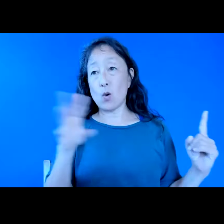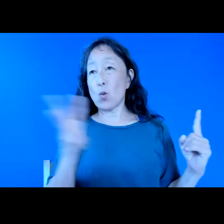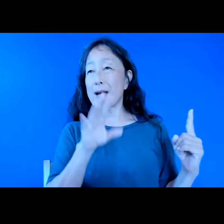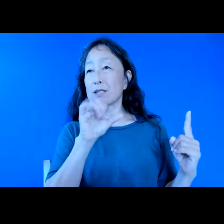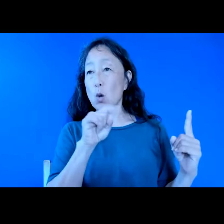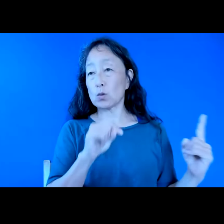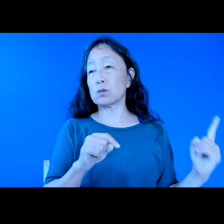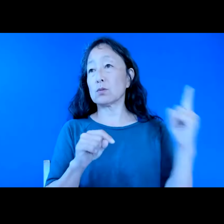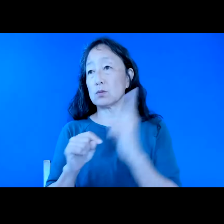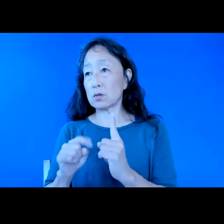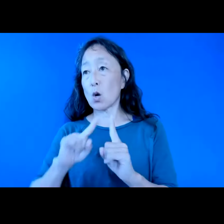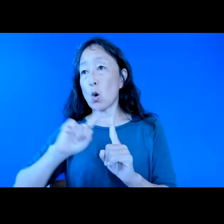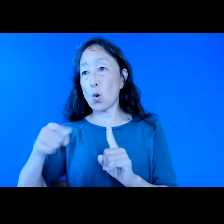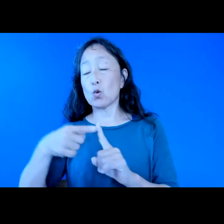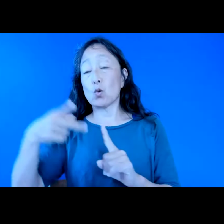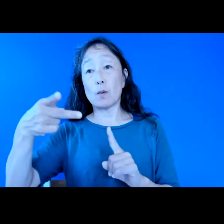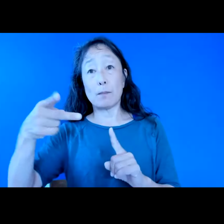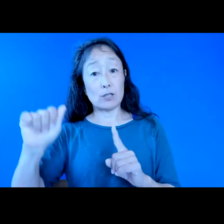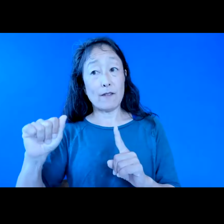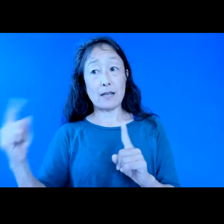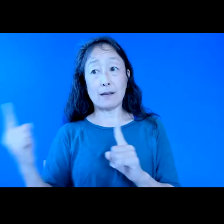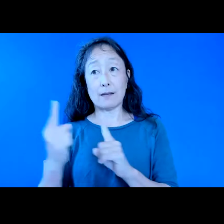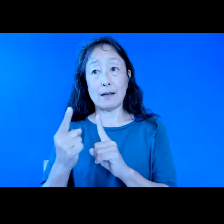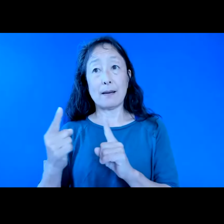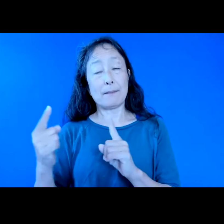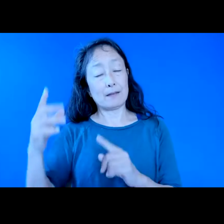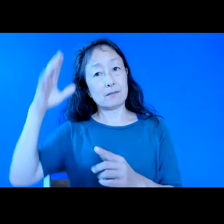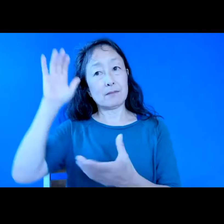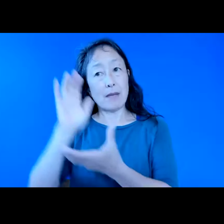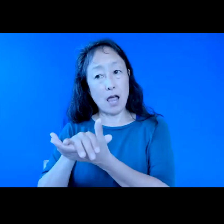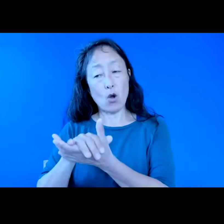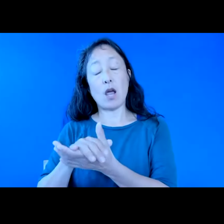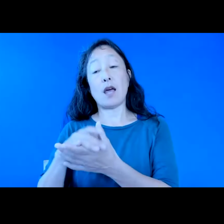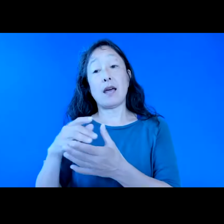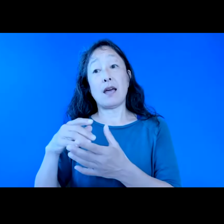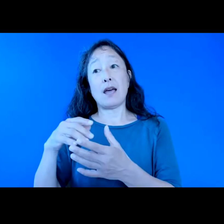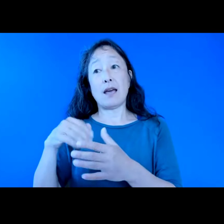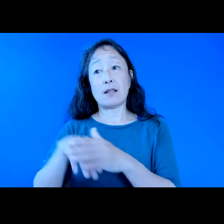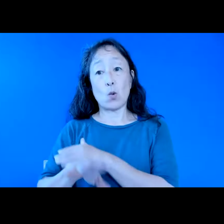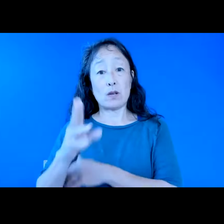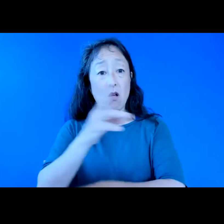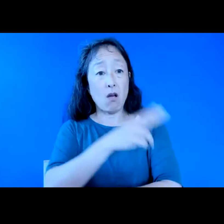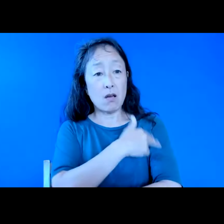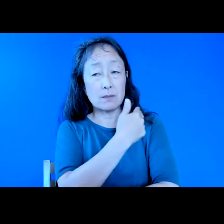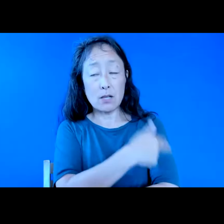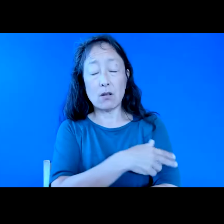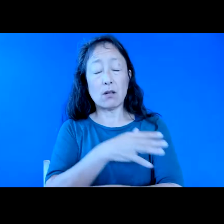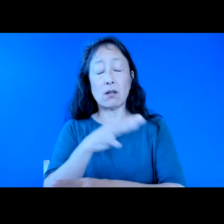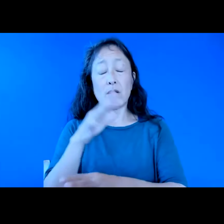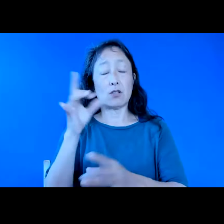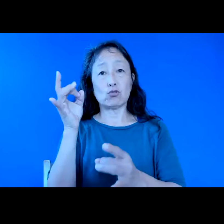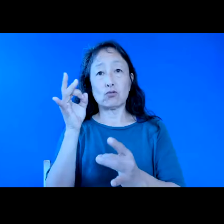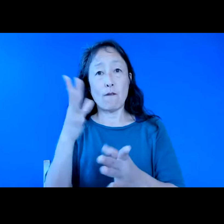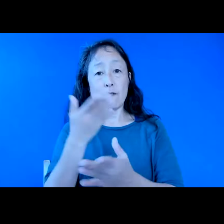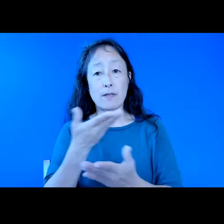children. And when the hospitalization and the tragedy happened, I'm